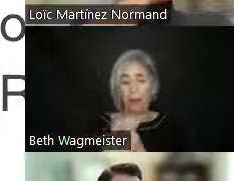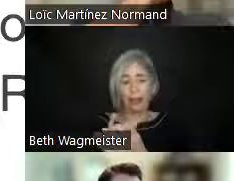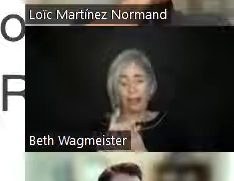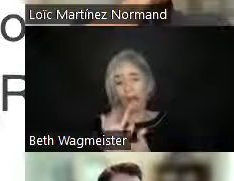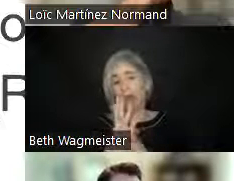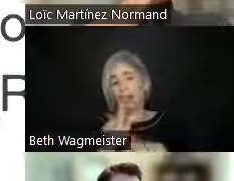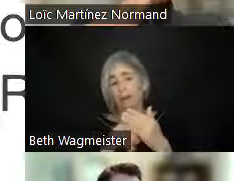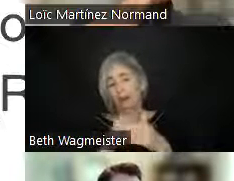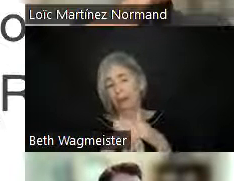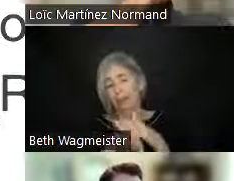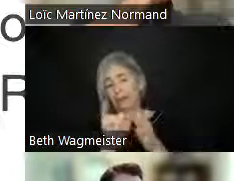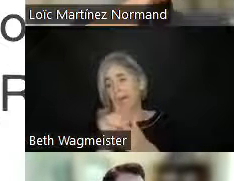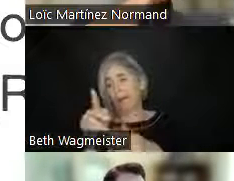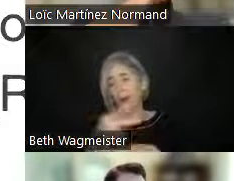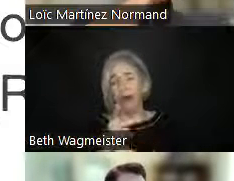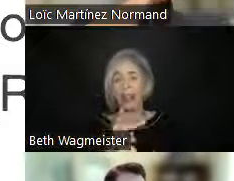accessibility of their products.